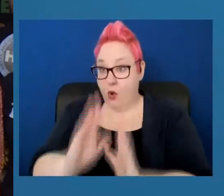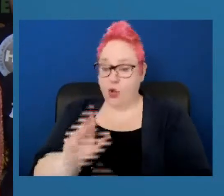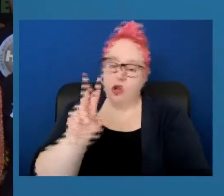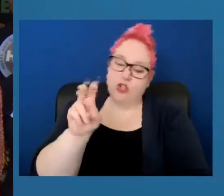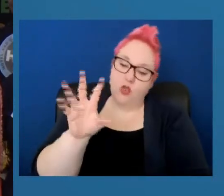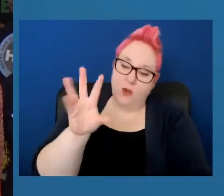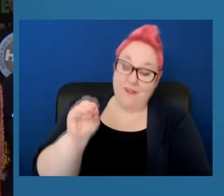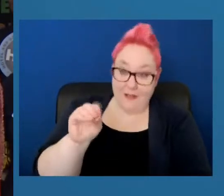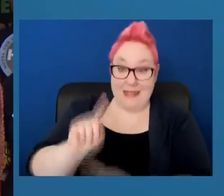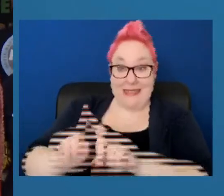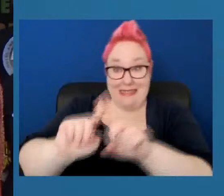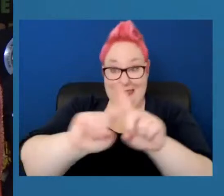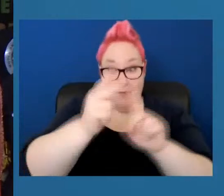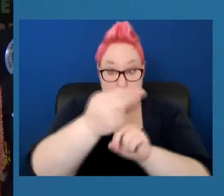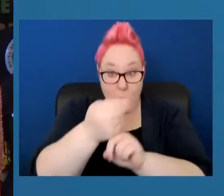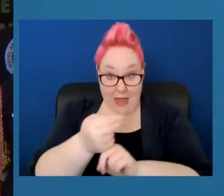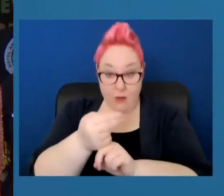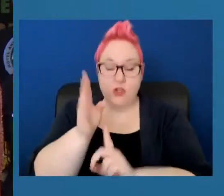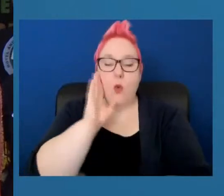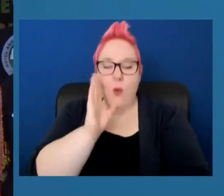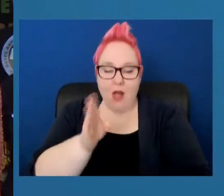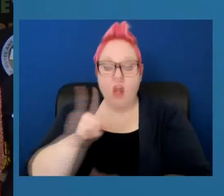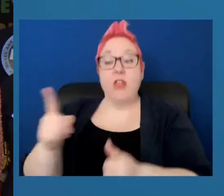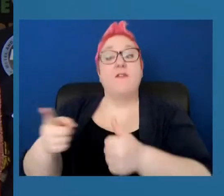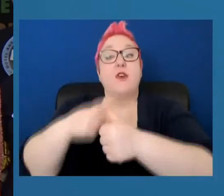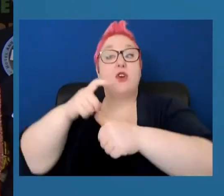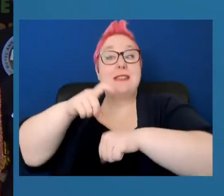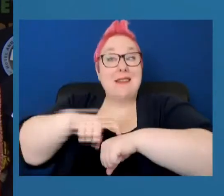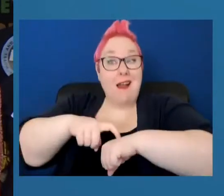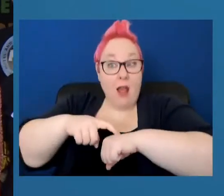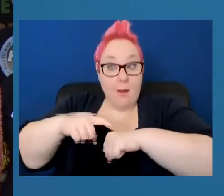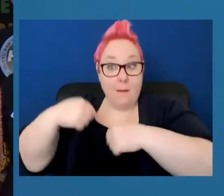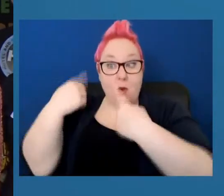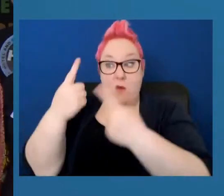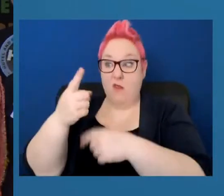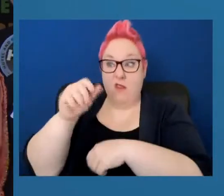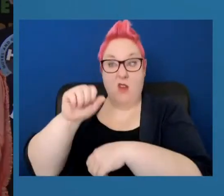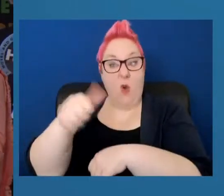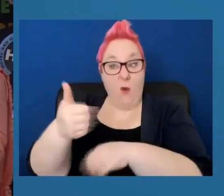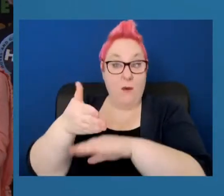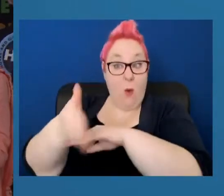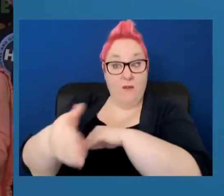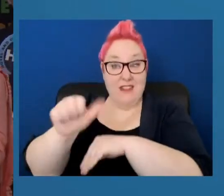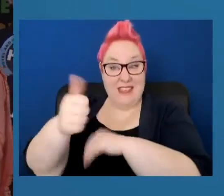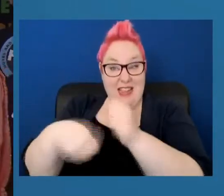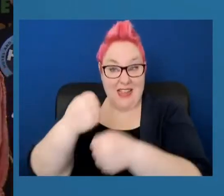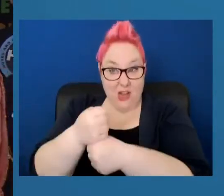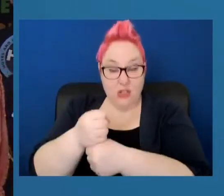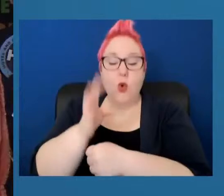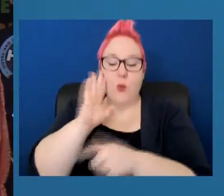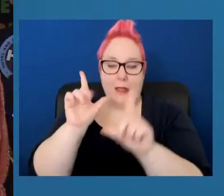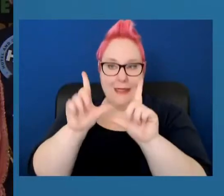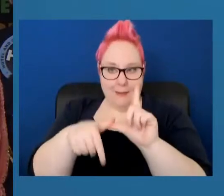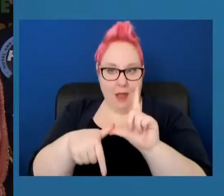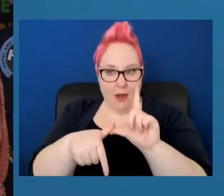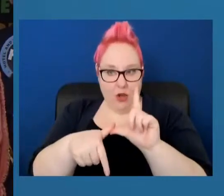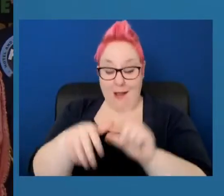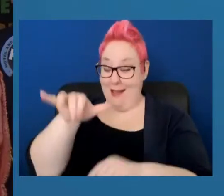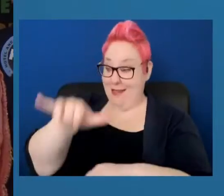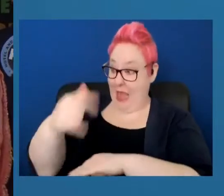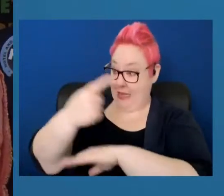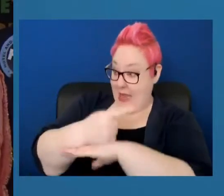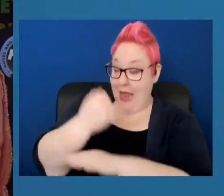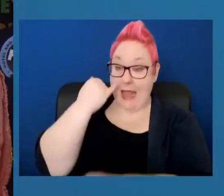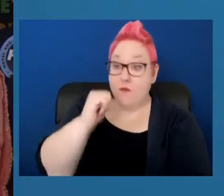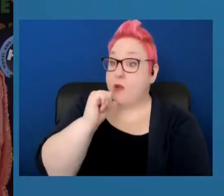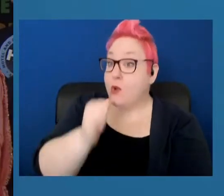hotels, will, for the first time in more than a decade, expire. And on that day, if we don't get the